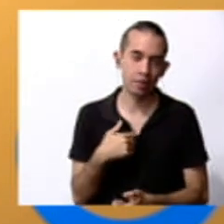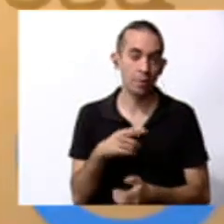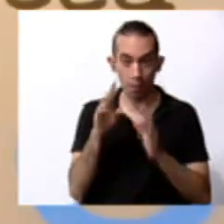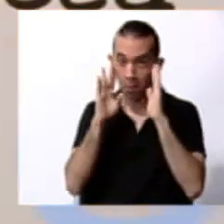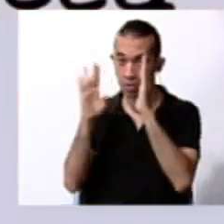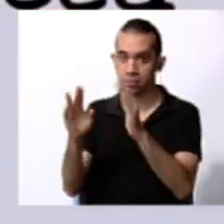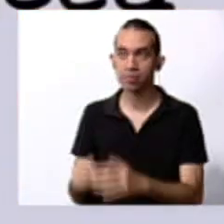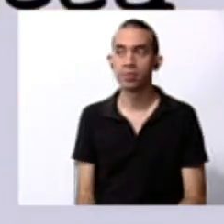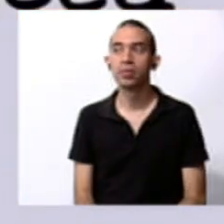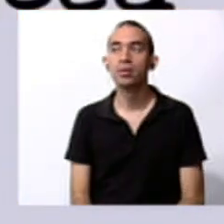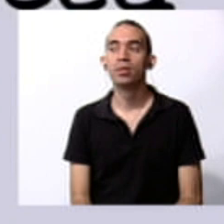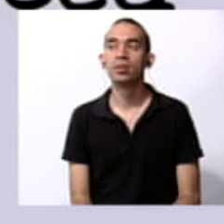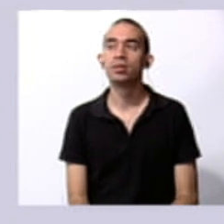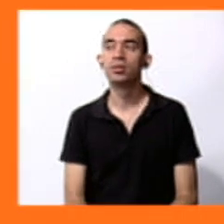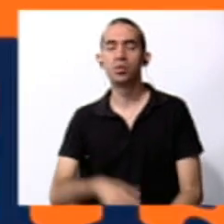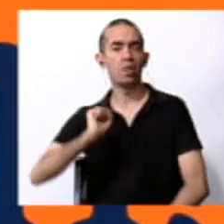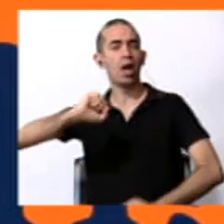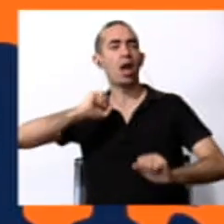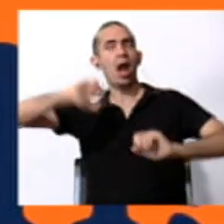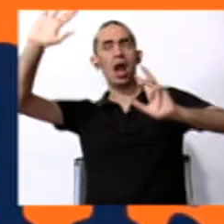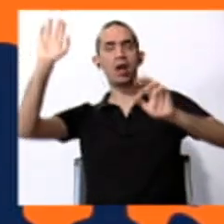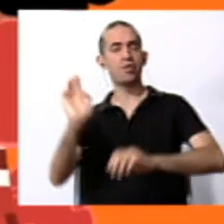video.